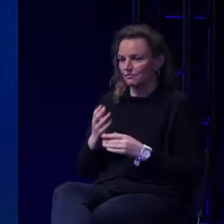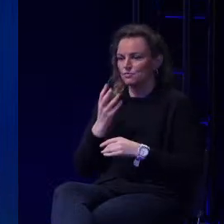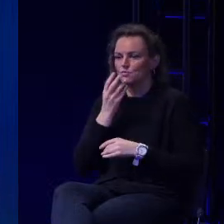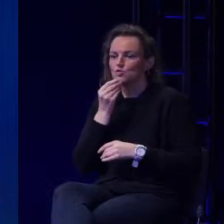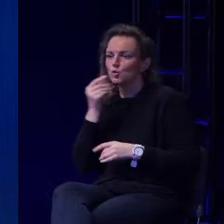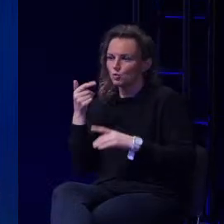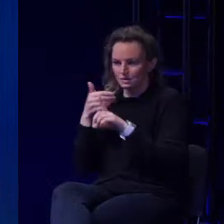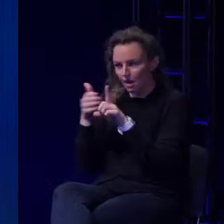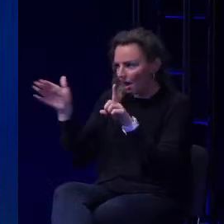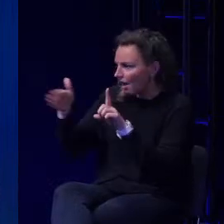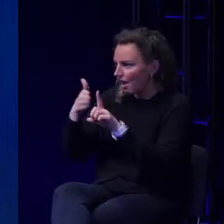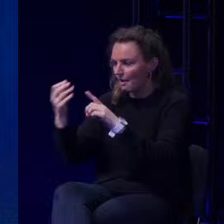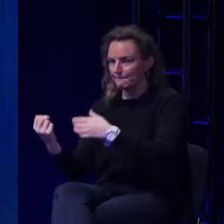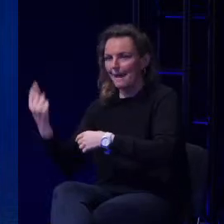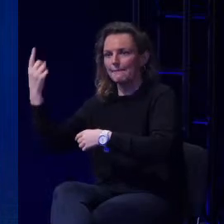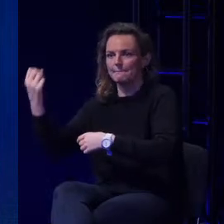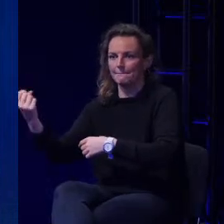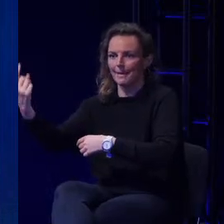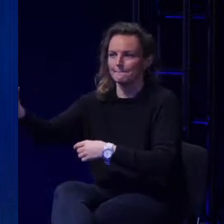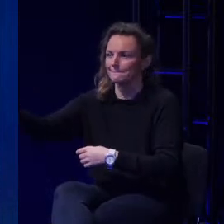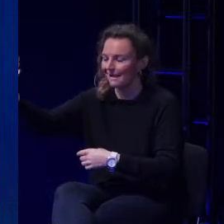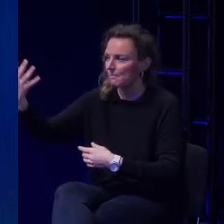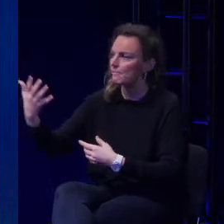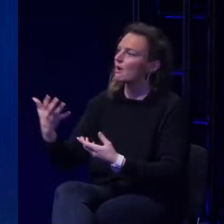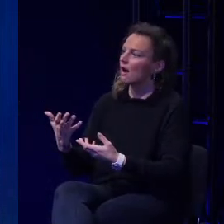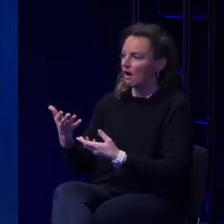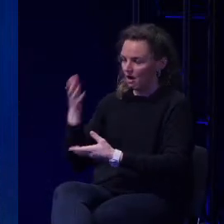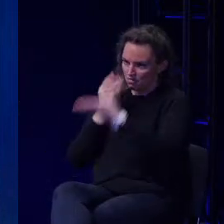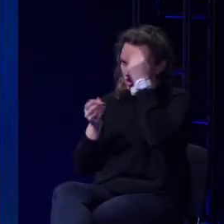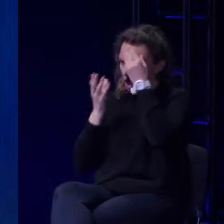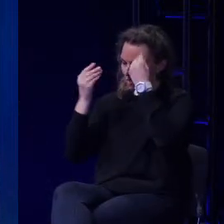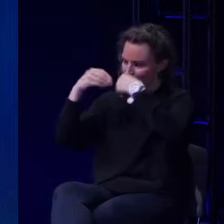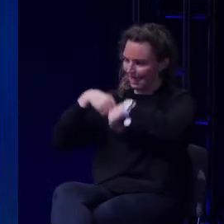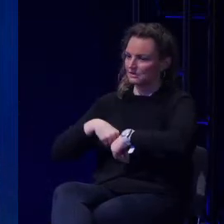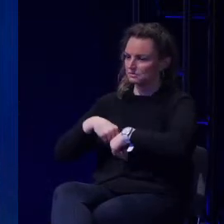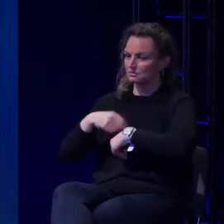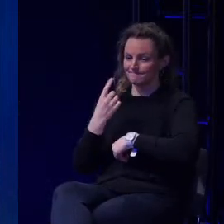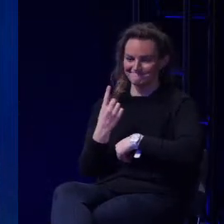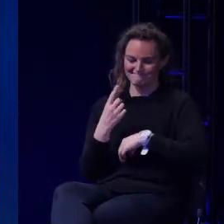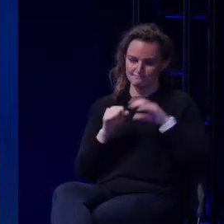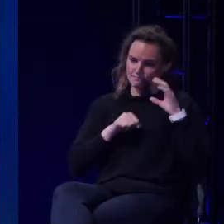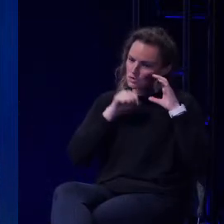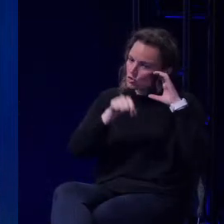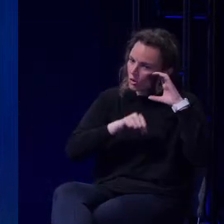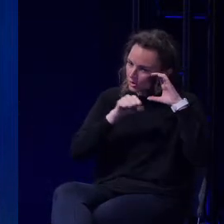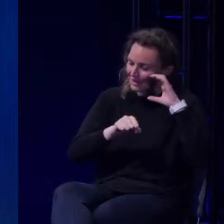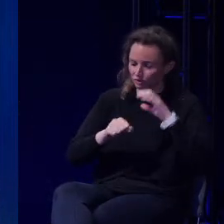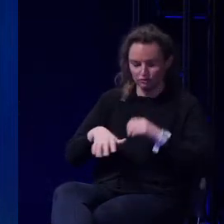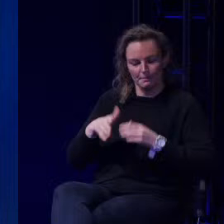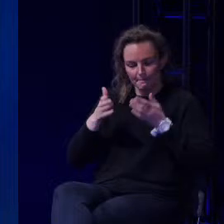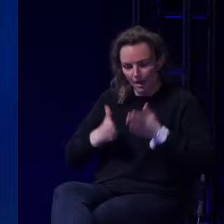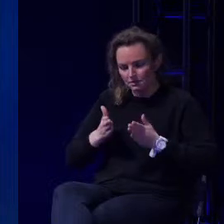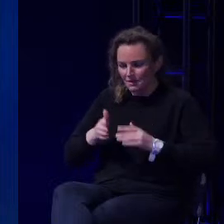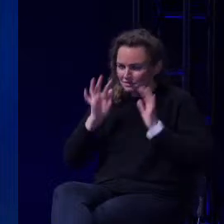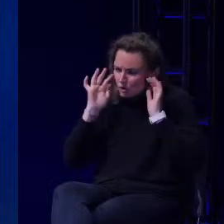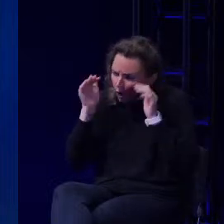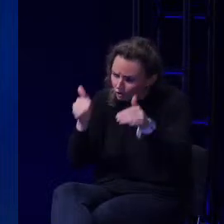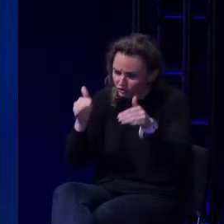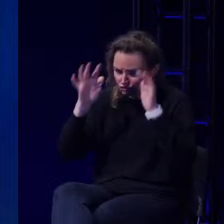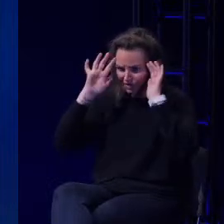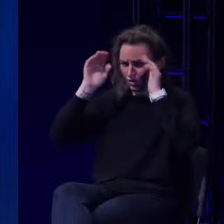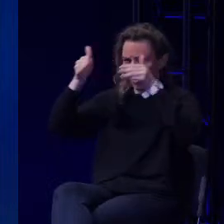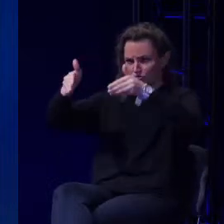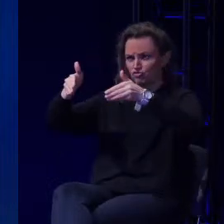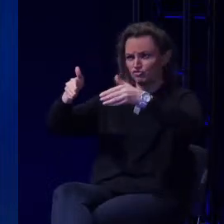alert. And the one thing I did learn in documentary is the concentration necessary to do that is enormous. You know, you put